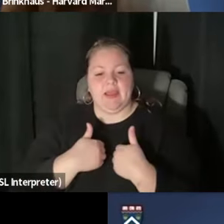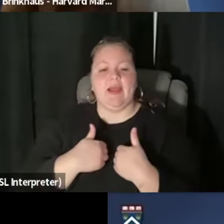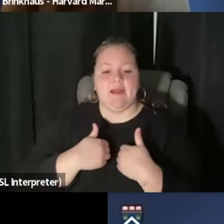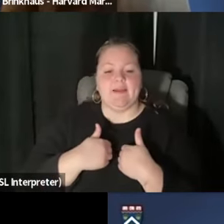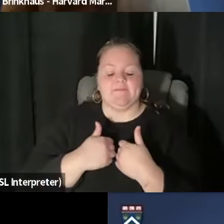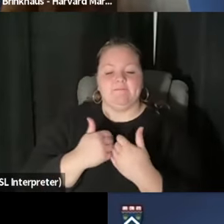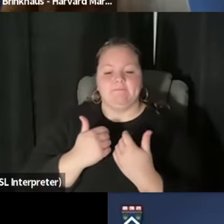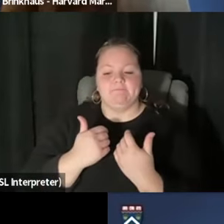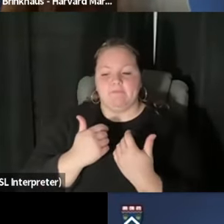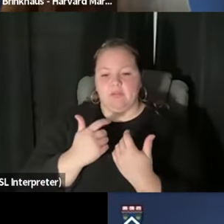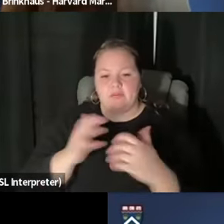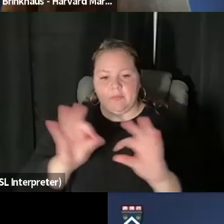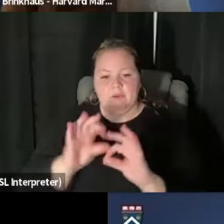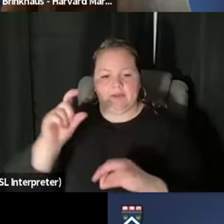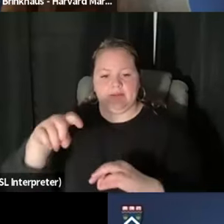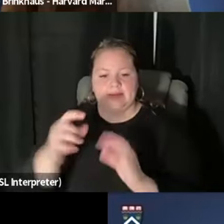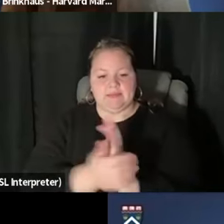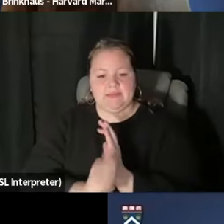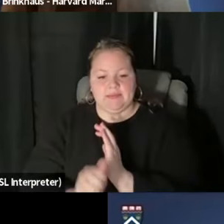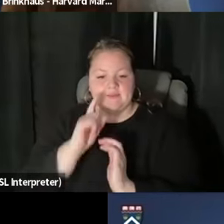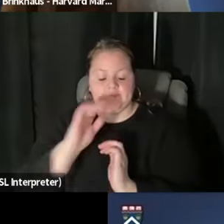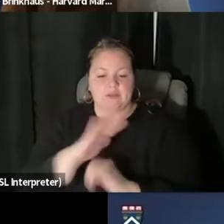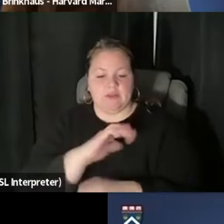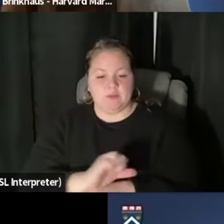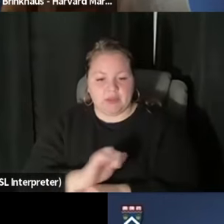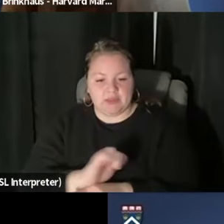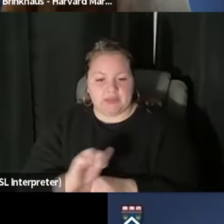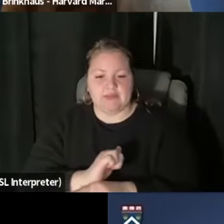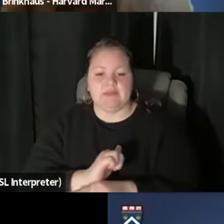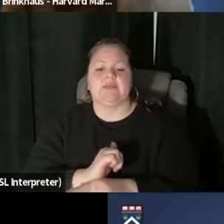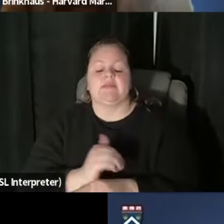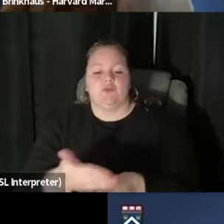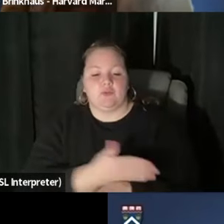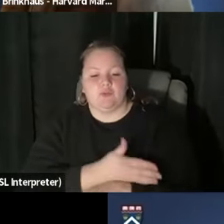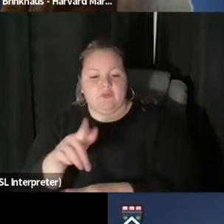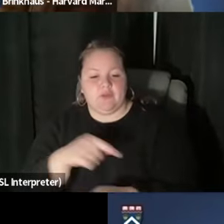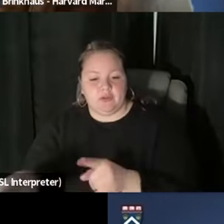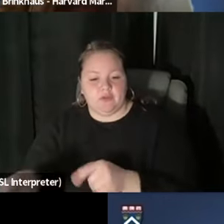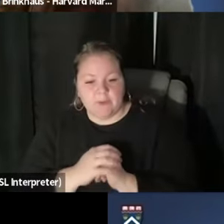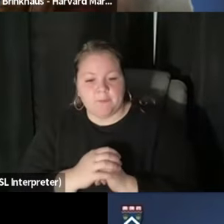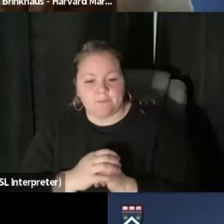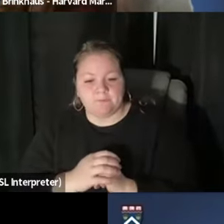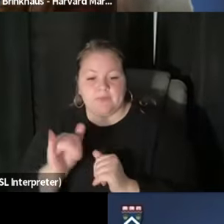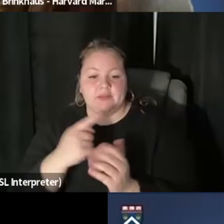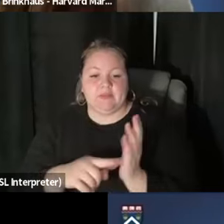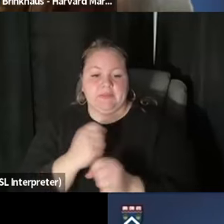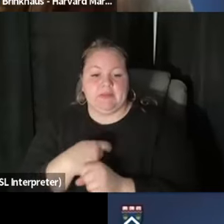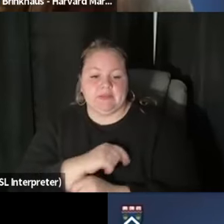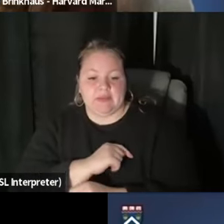skills that they can actually practice and to enrich and to enhance their career. And so that's what makes our program so